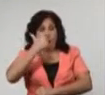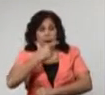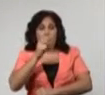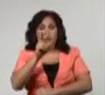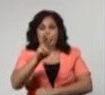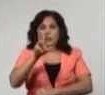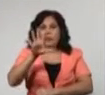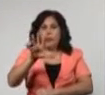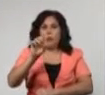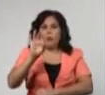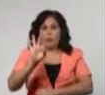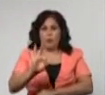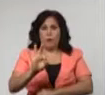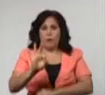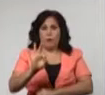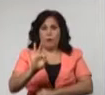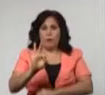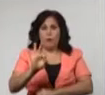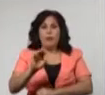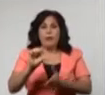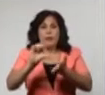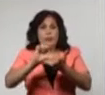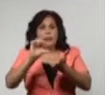Yesterday, a total of